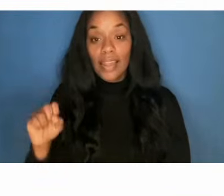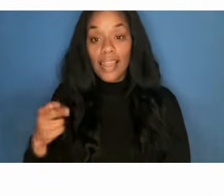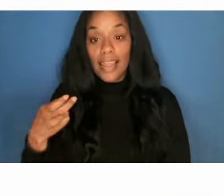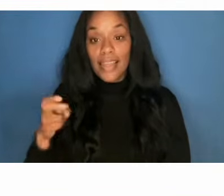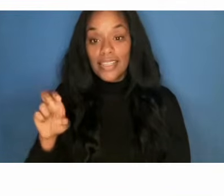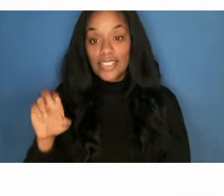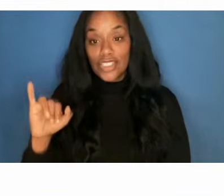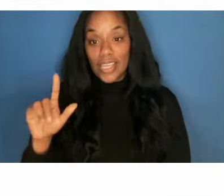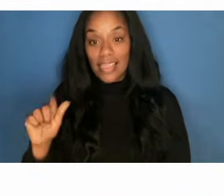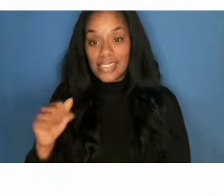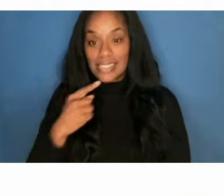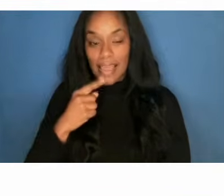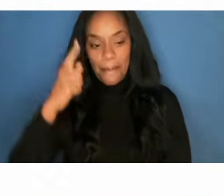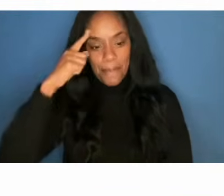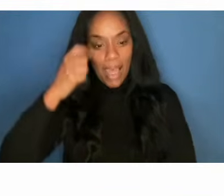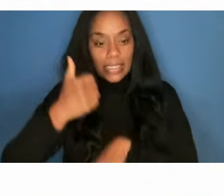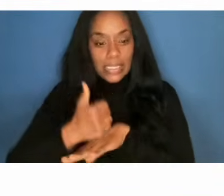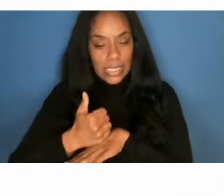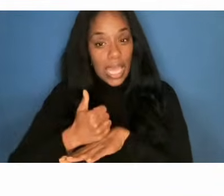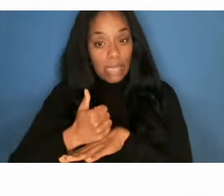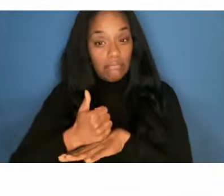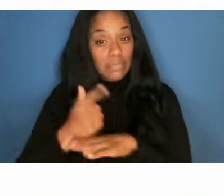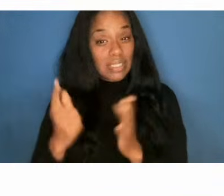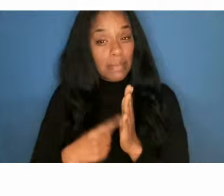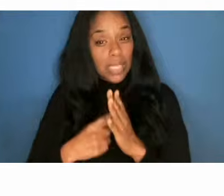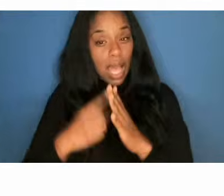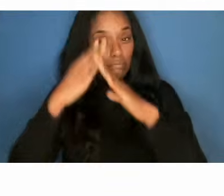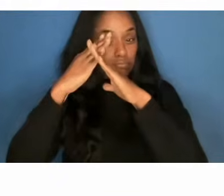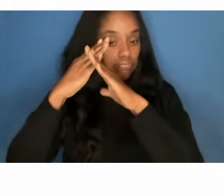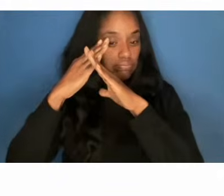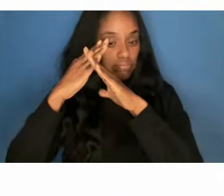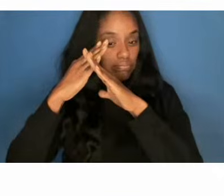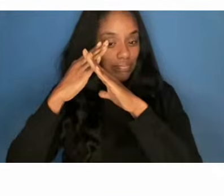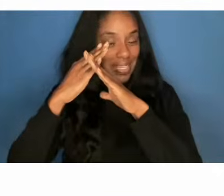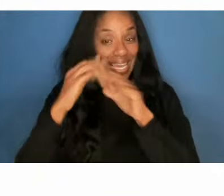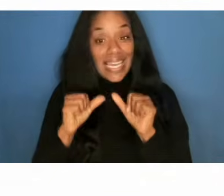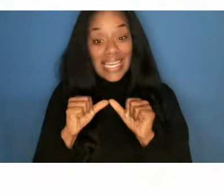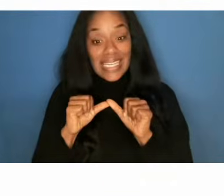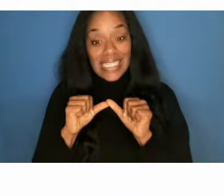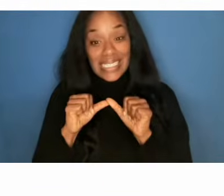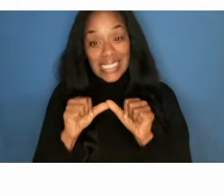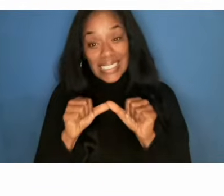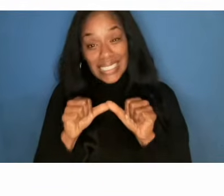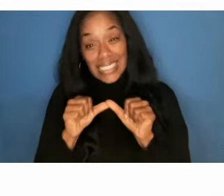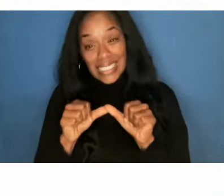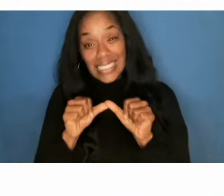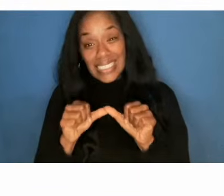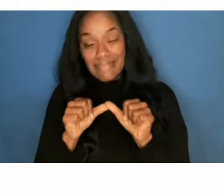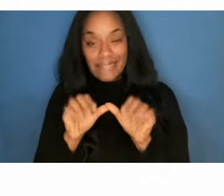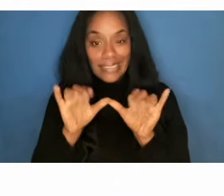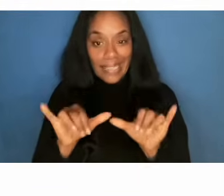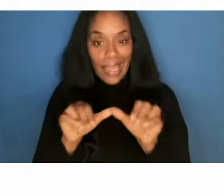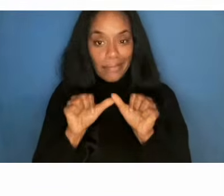that mindset has been a roadblock at times, consistency and being consistent.